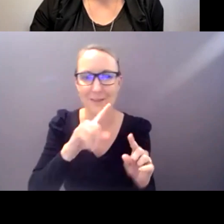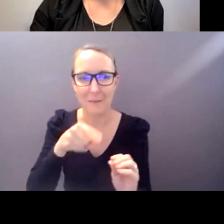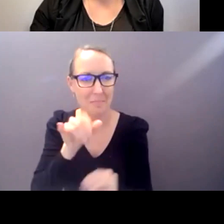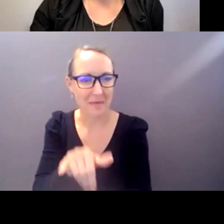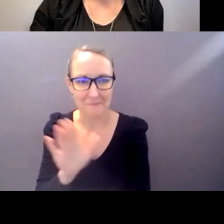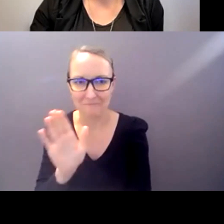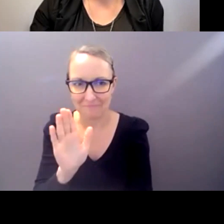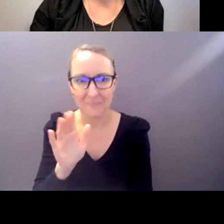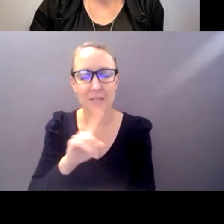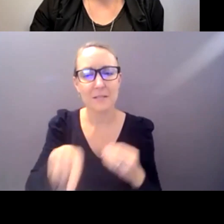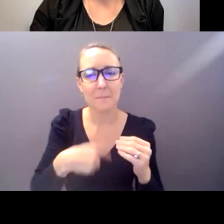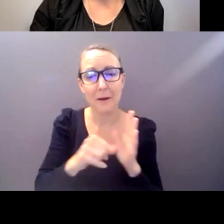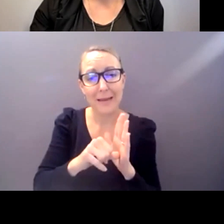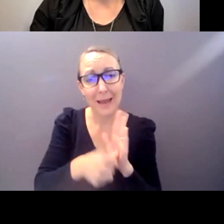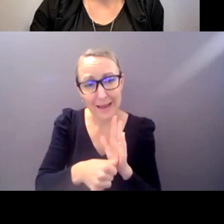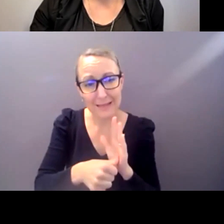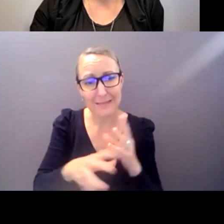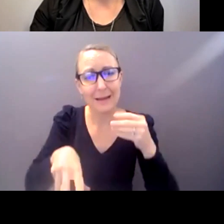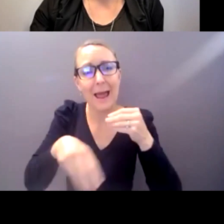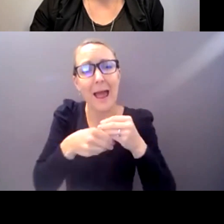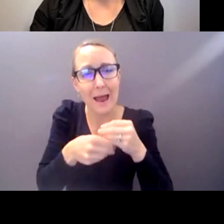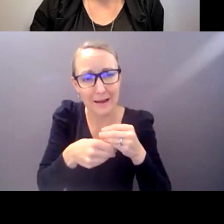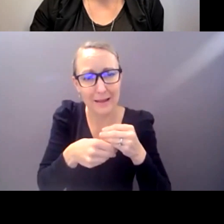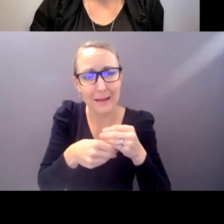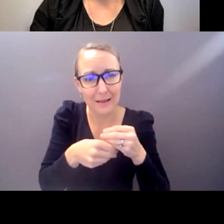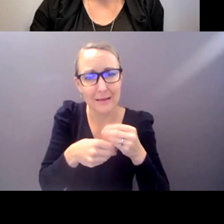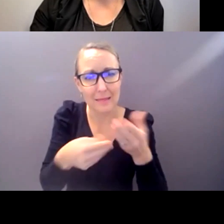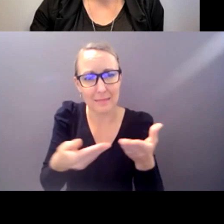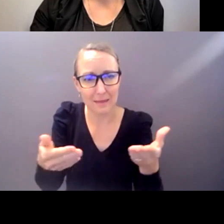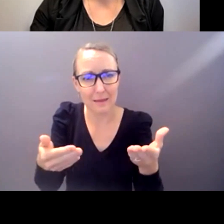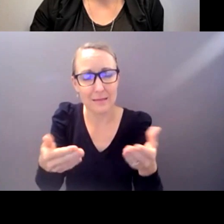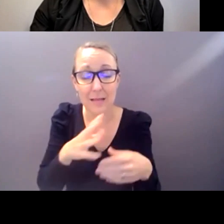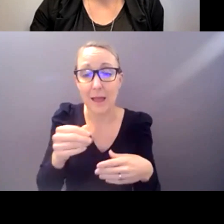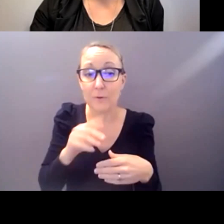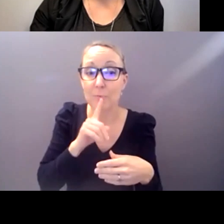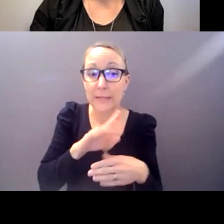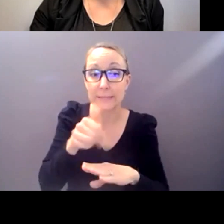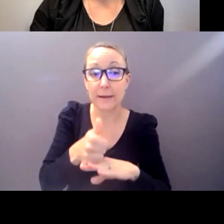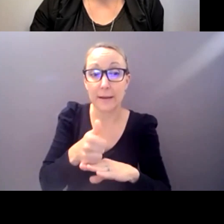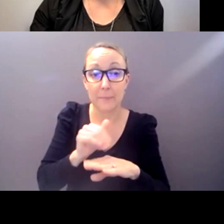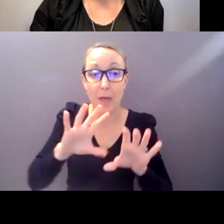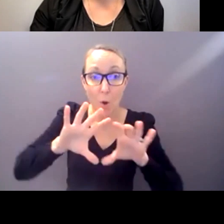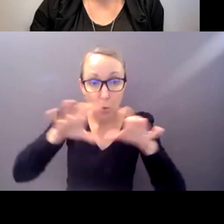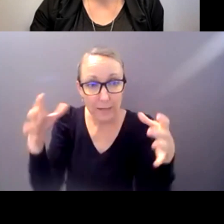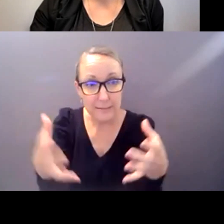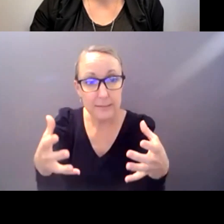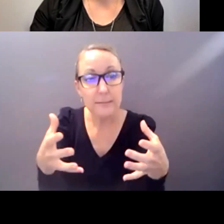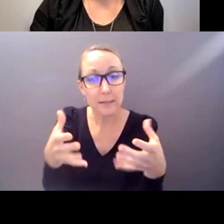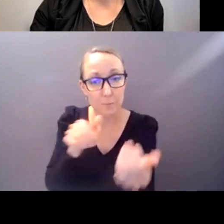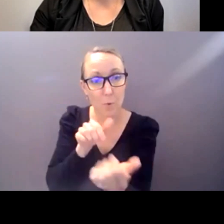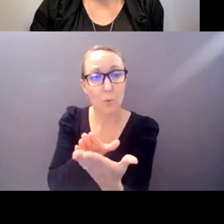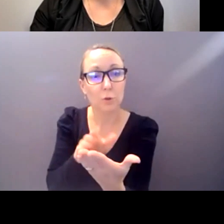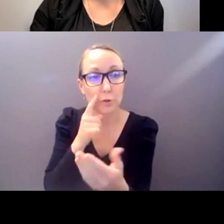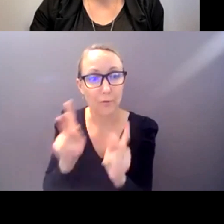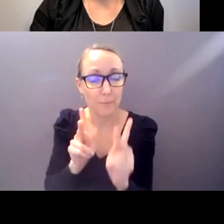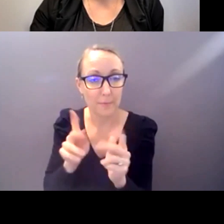is about enhancing what we do. And again, creating this holistic approach to meeting the needs of our elders and individuals with disabilities,